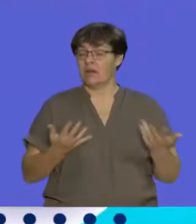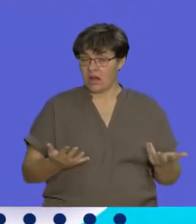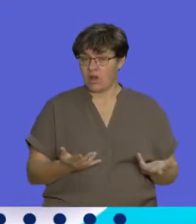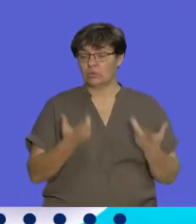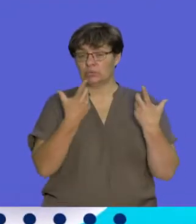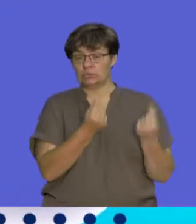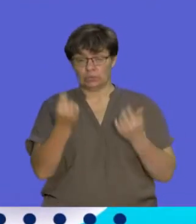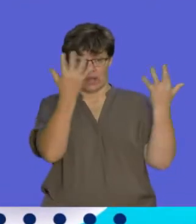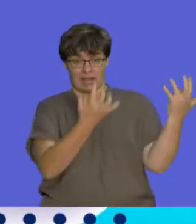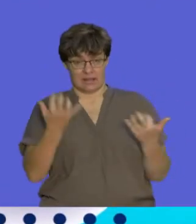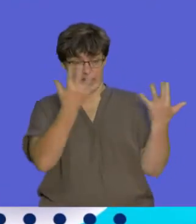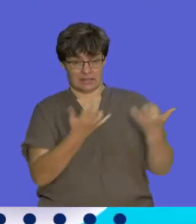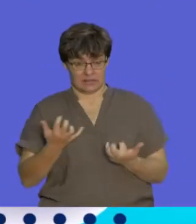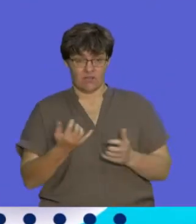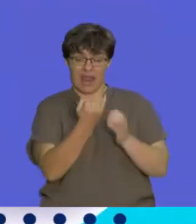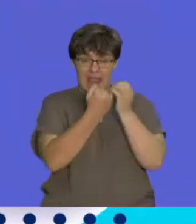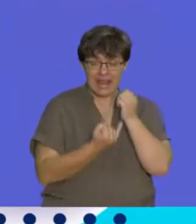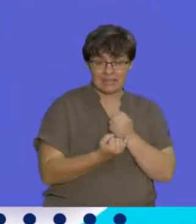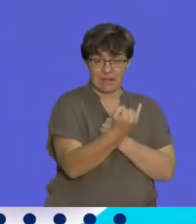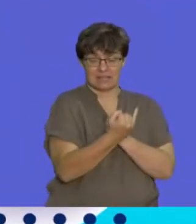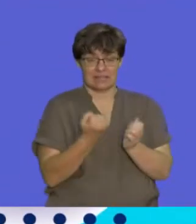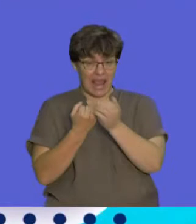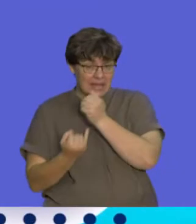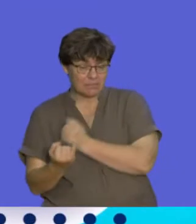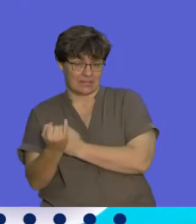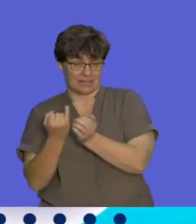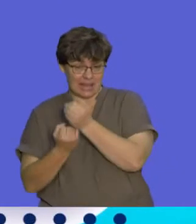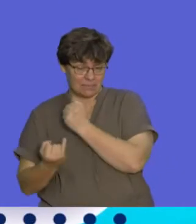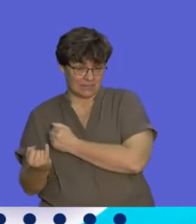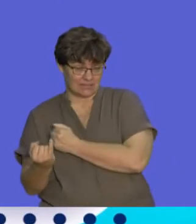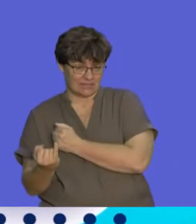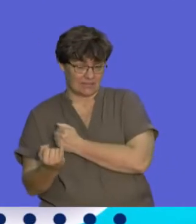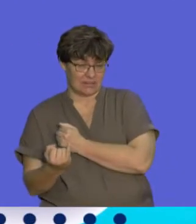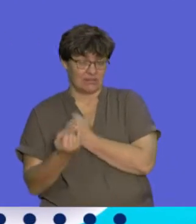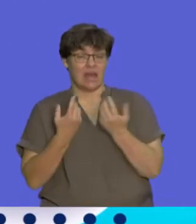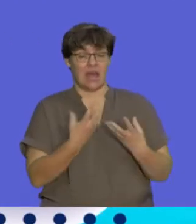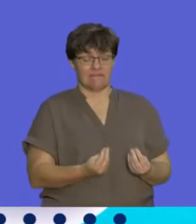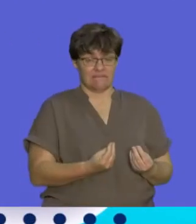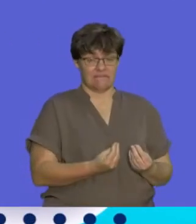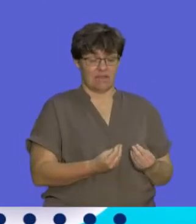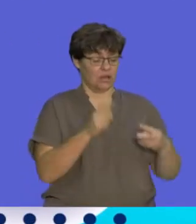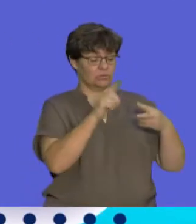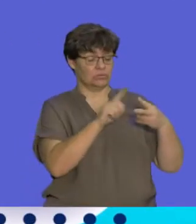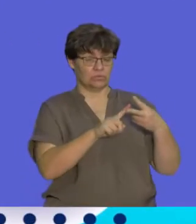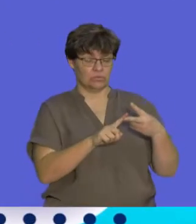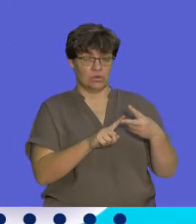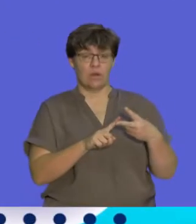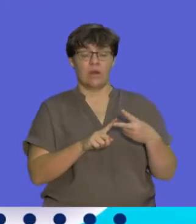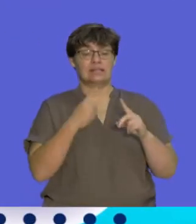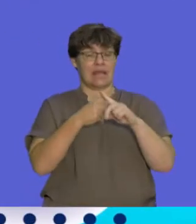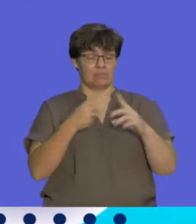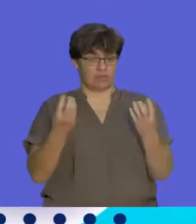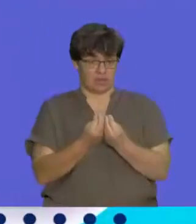sort of calculations for independent events, that when we have the two things multiplied together, and we say